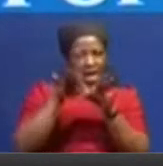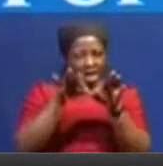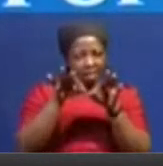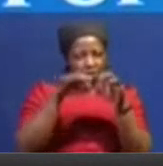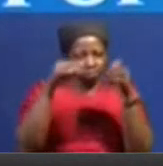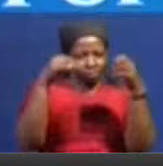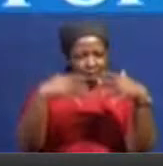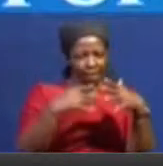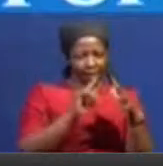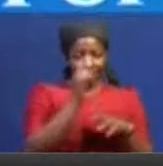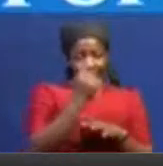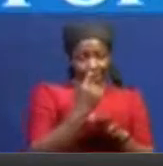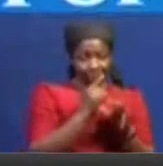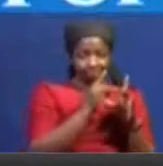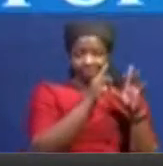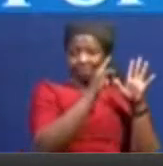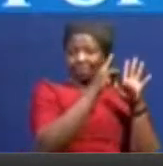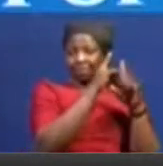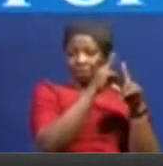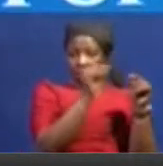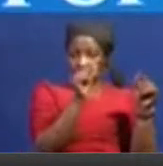first statement was that